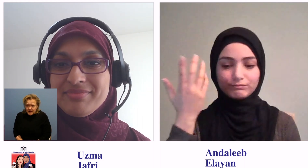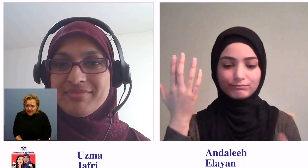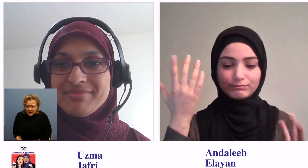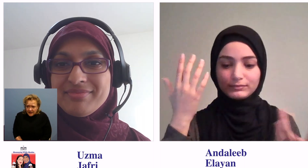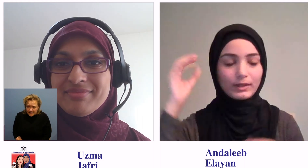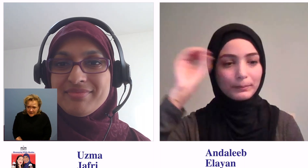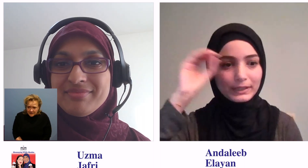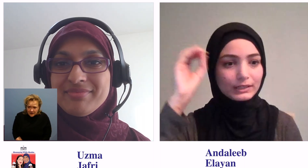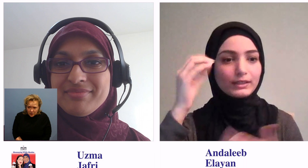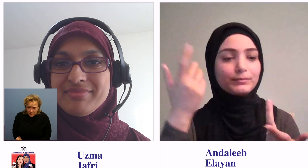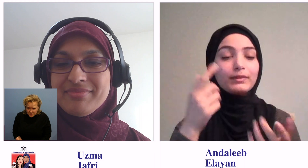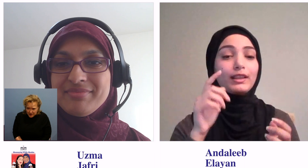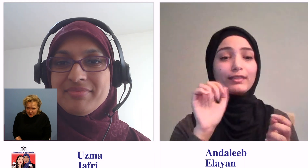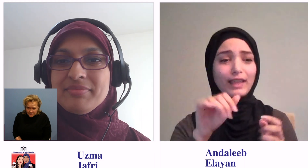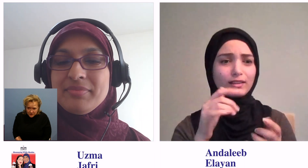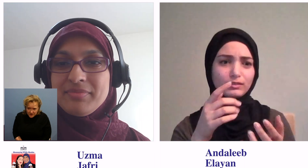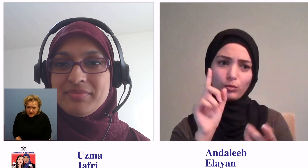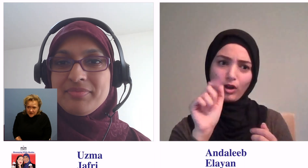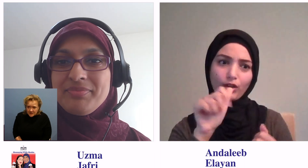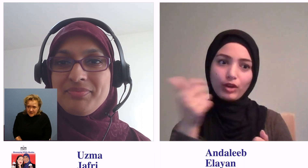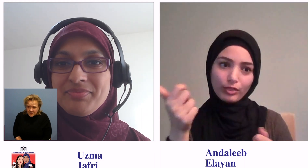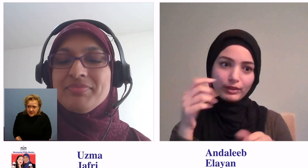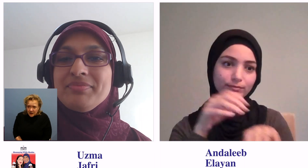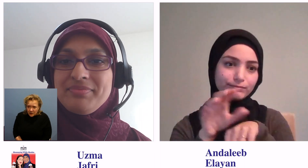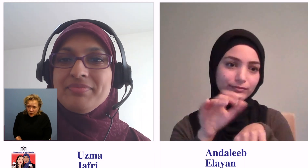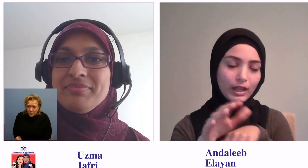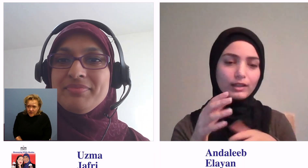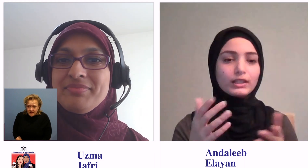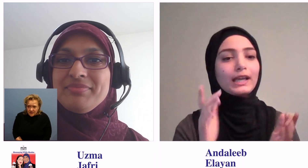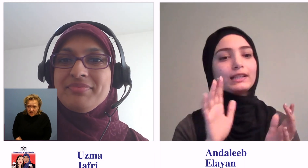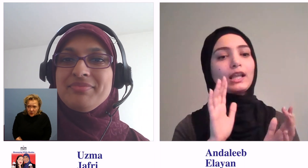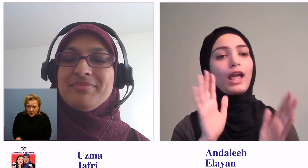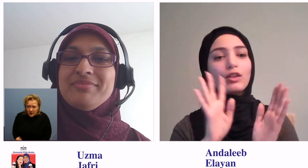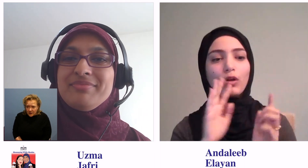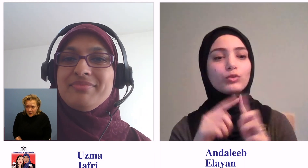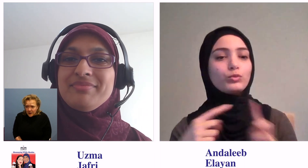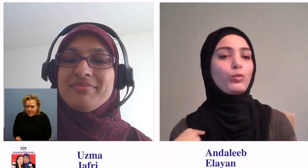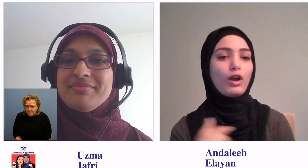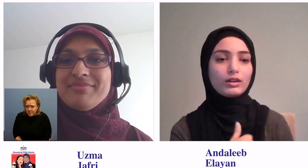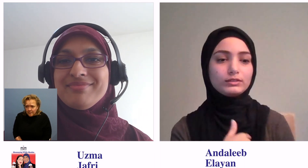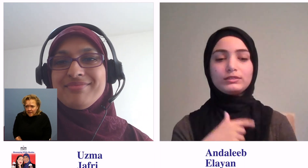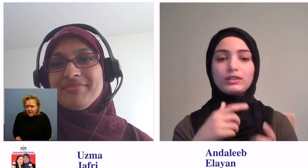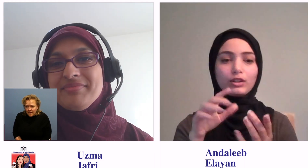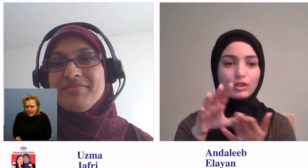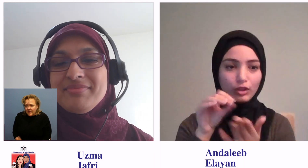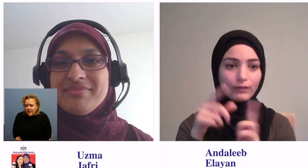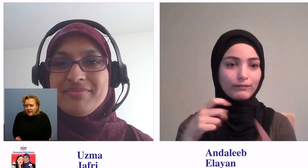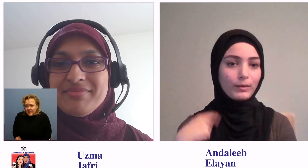and our perspective and opinions on what we've seen going on. Um,